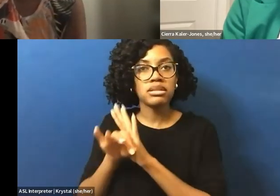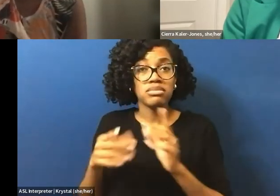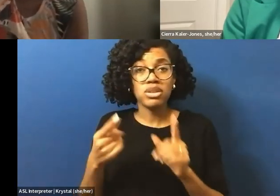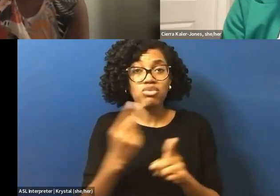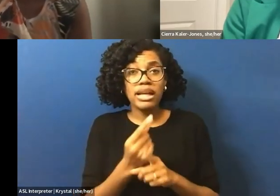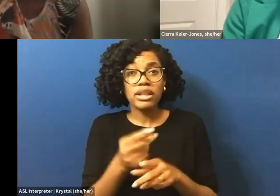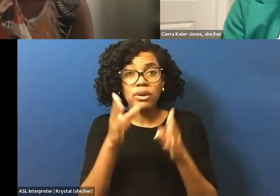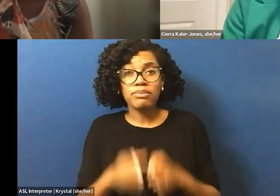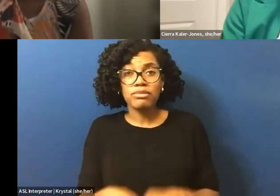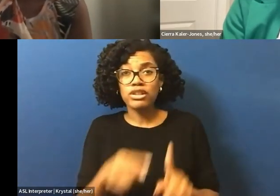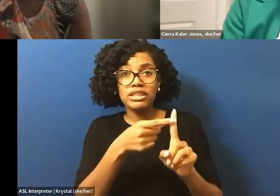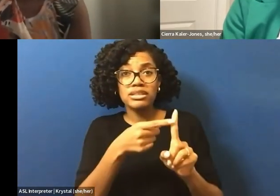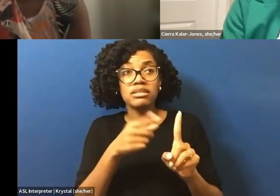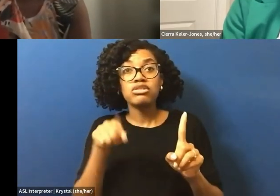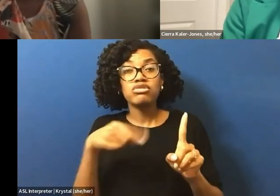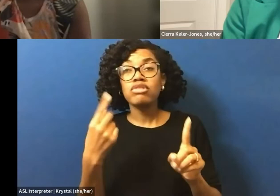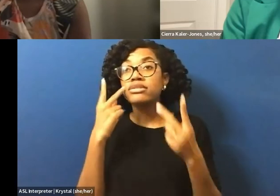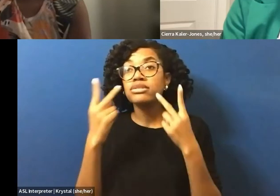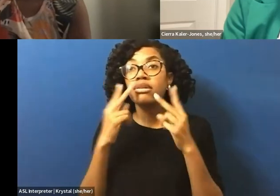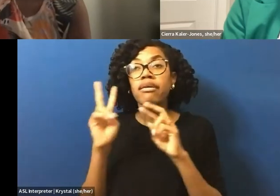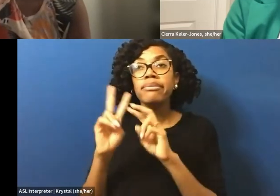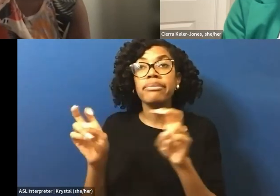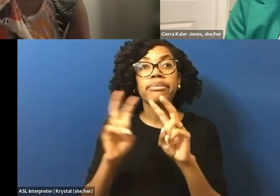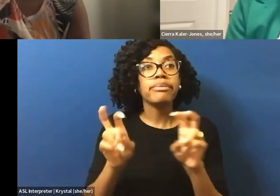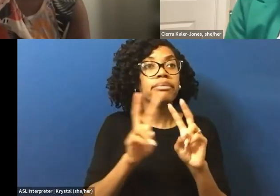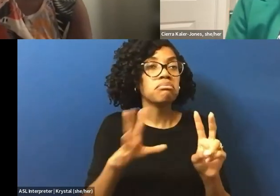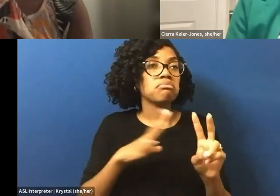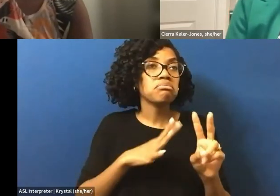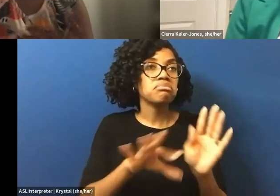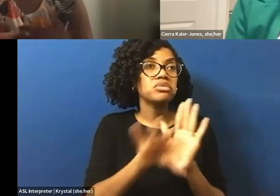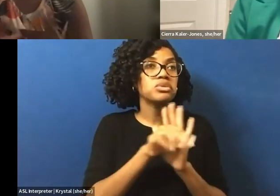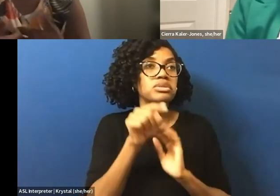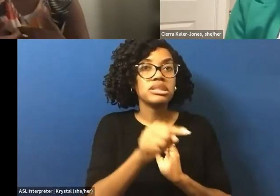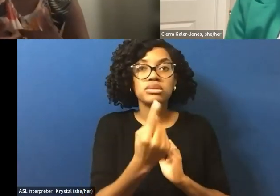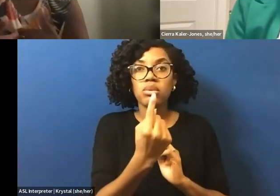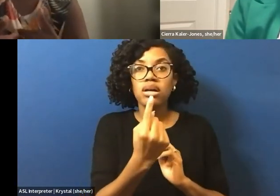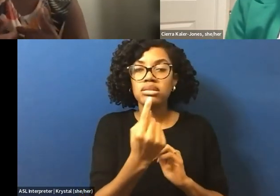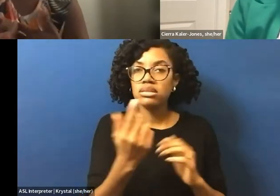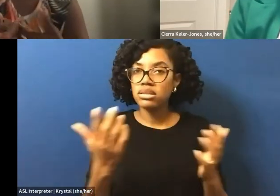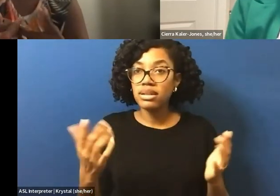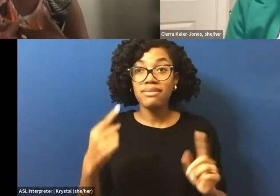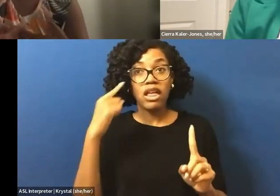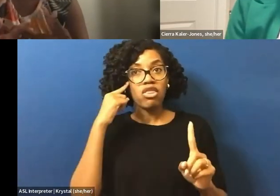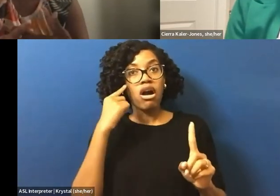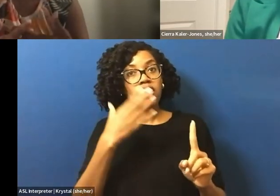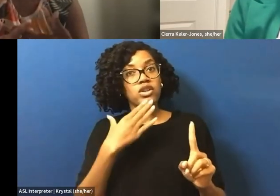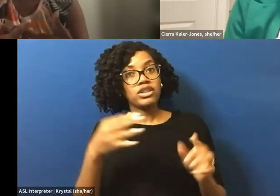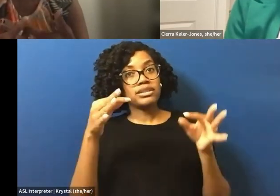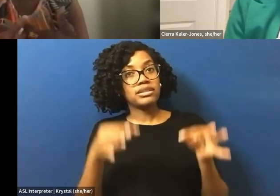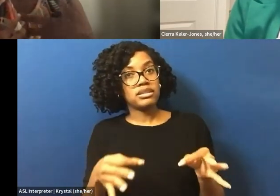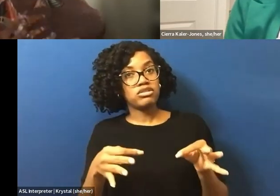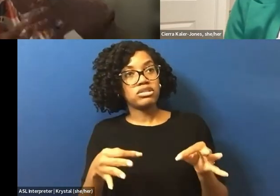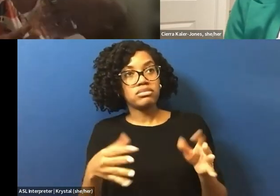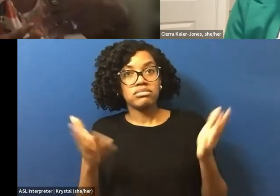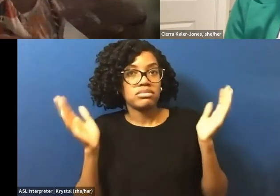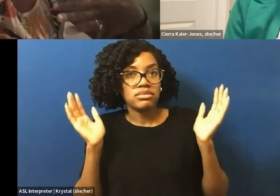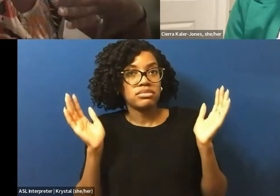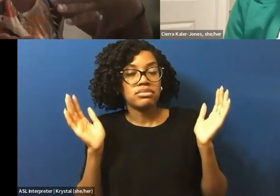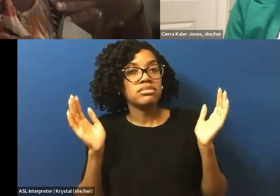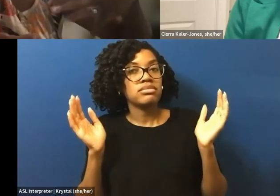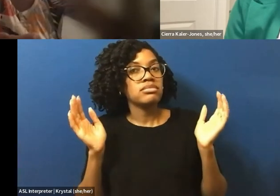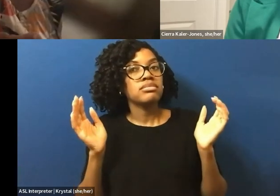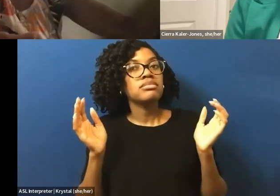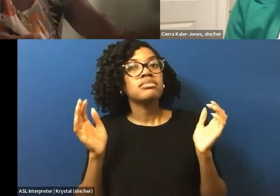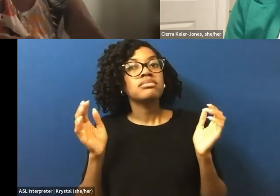they made the choice that they thought was the best at that moment. It helps us see ourselves less a little bit as people that have to